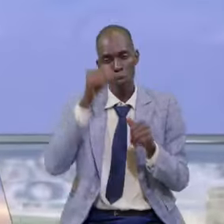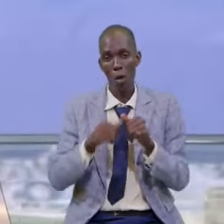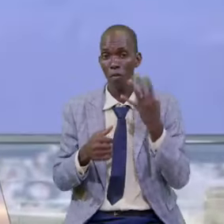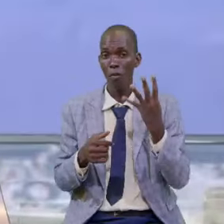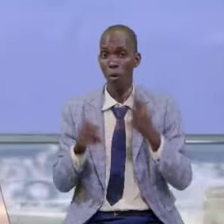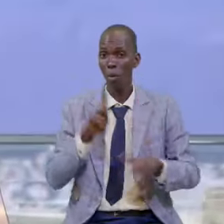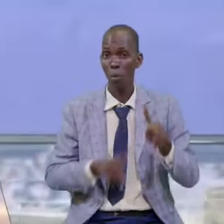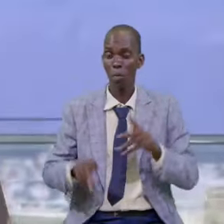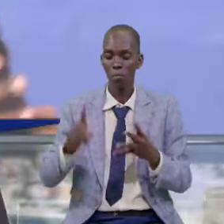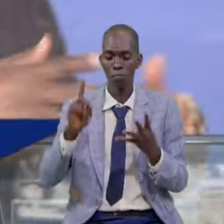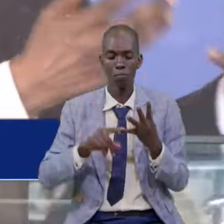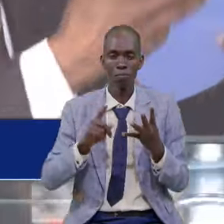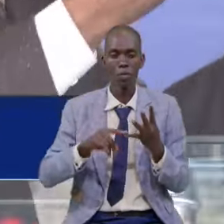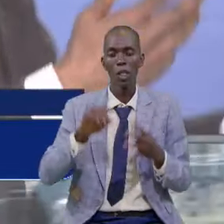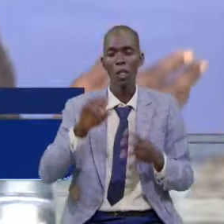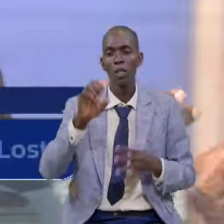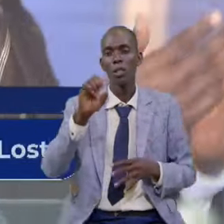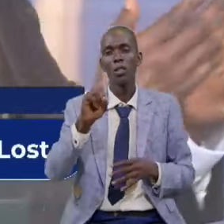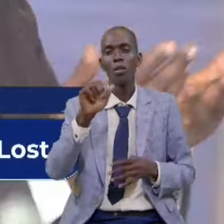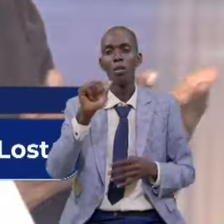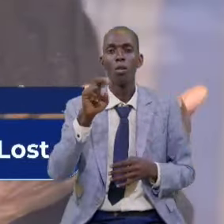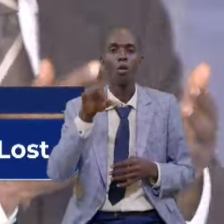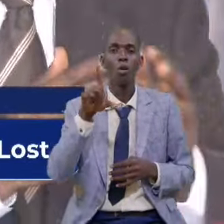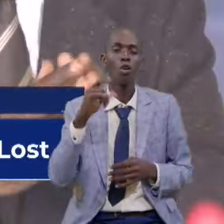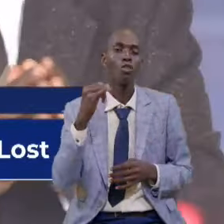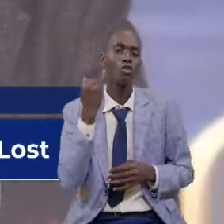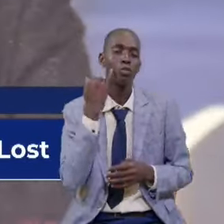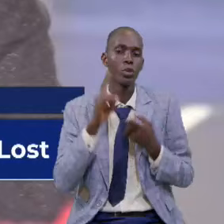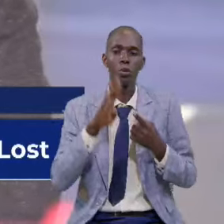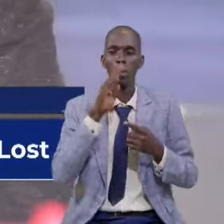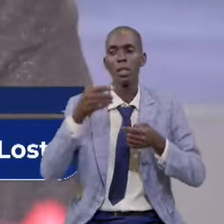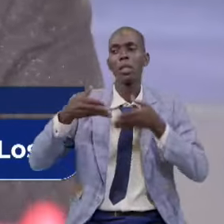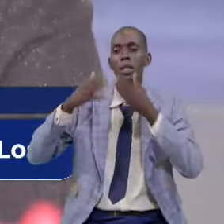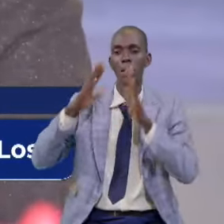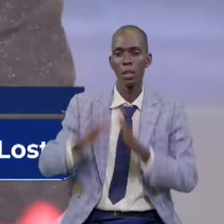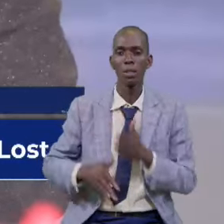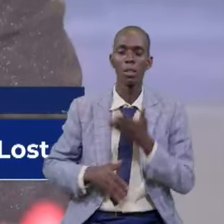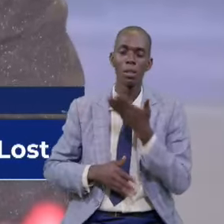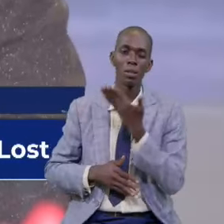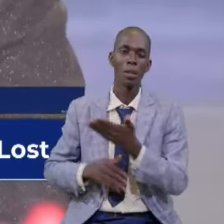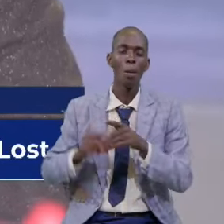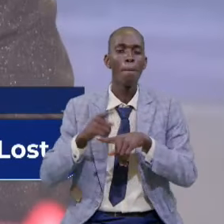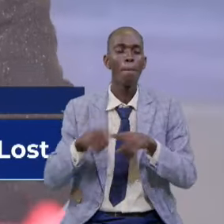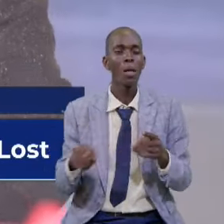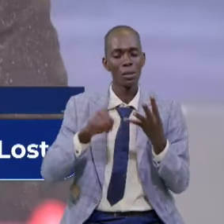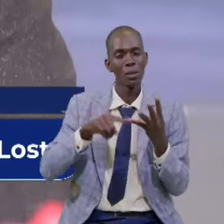Saul should have been the leader there, but Saul was a kind